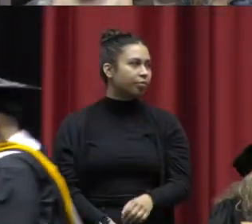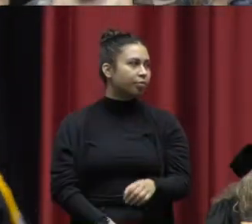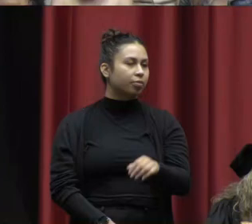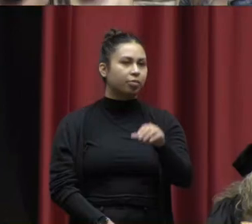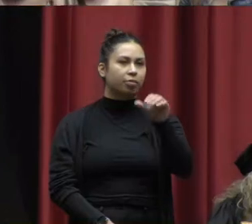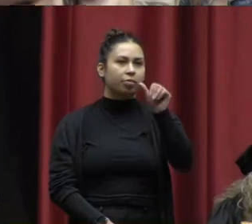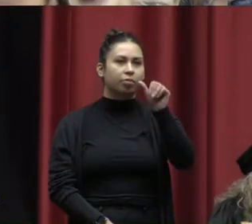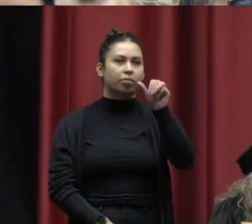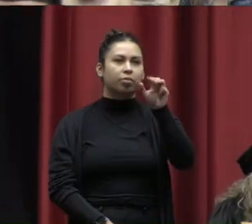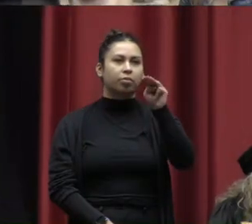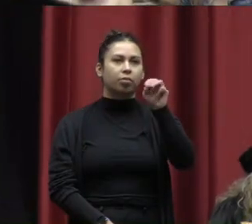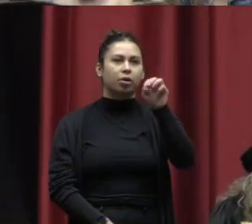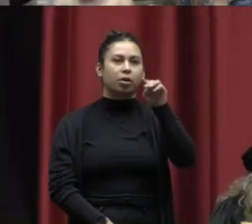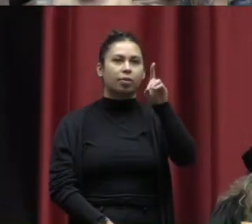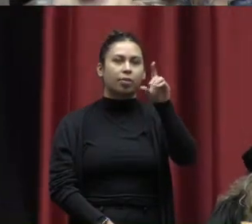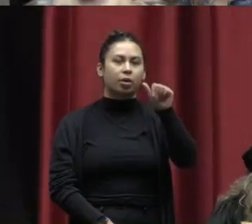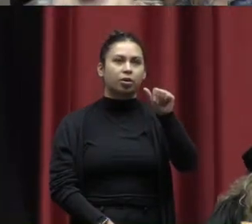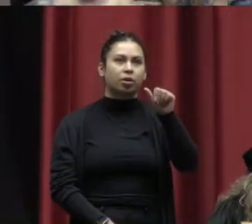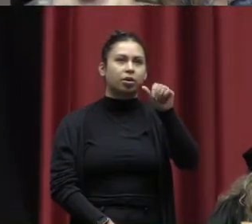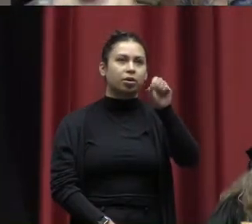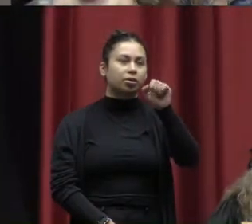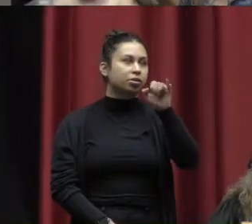Amanda Senna.